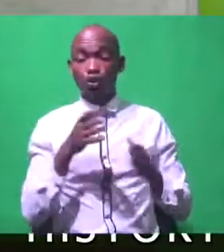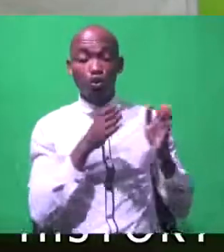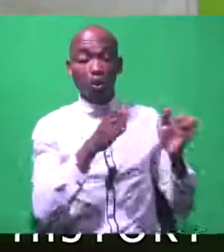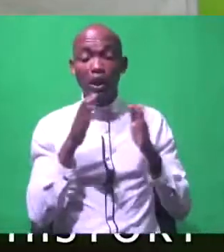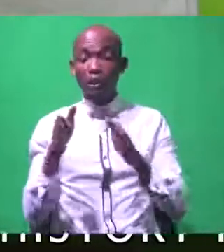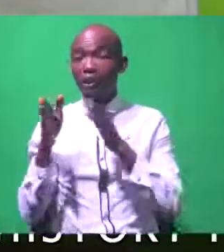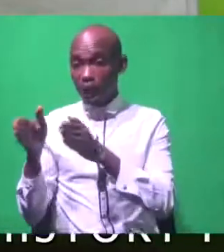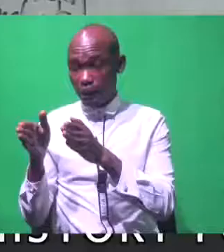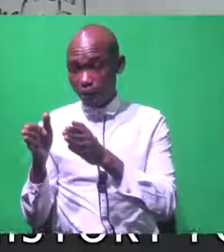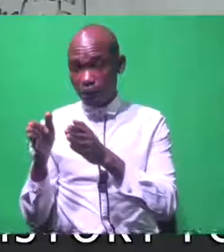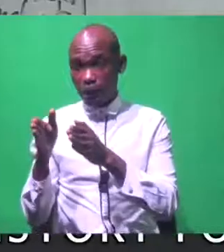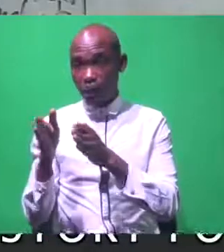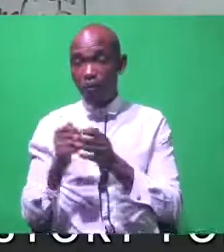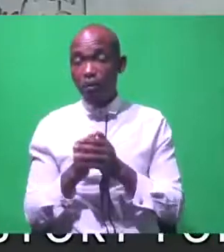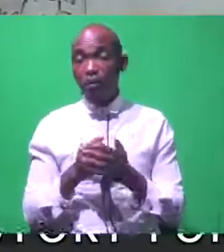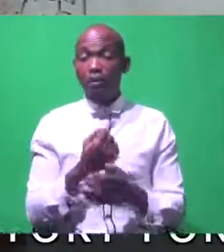The ones who